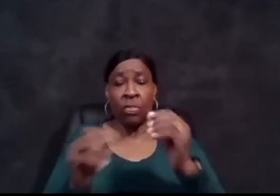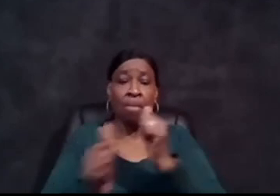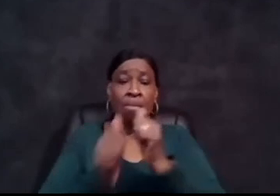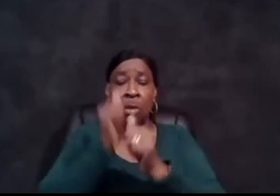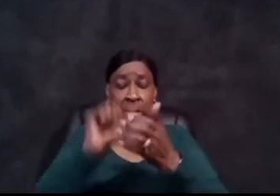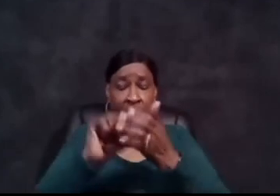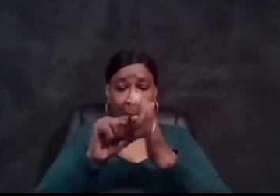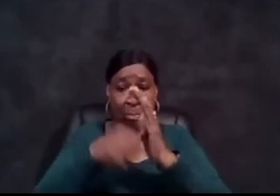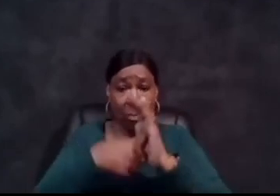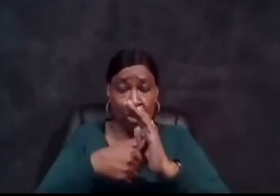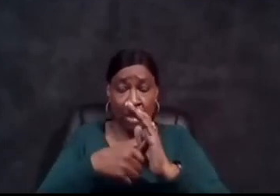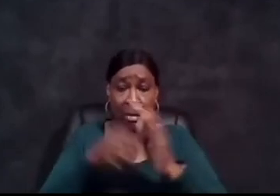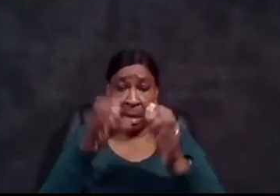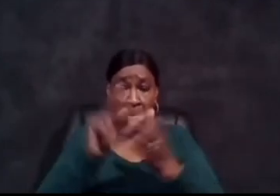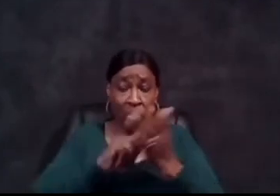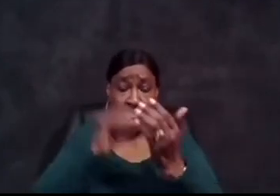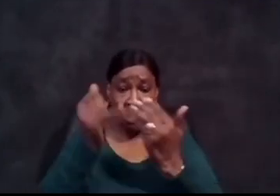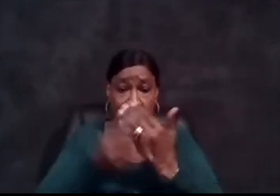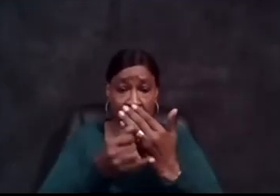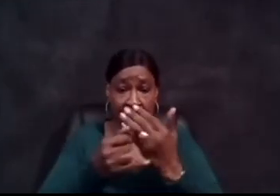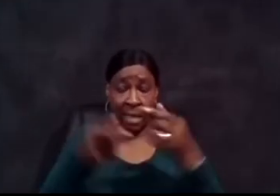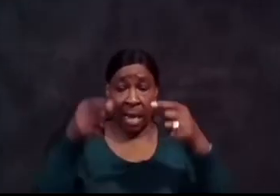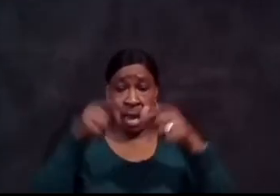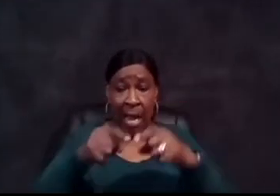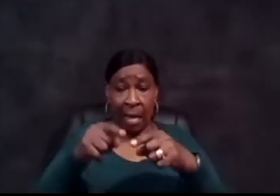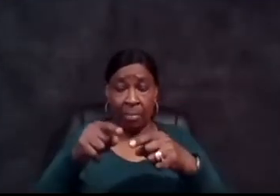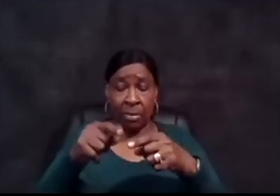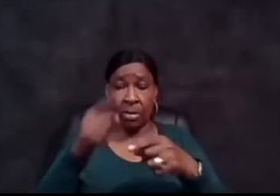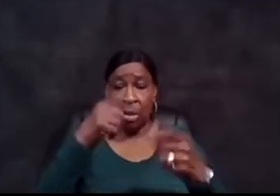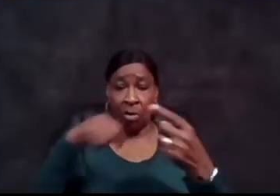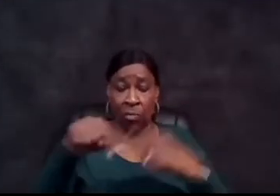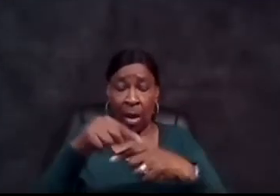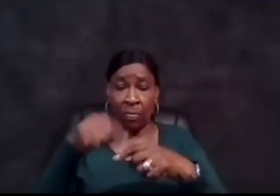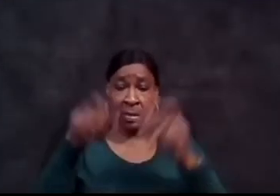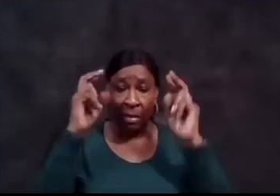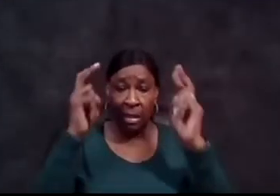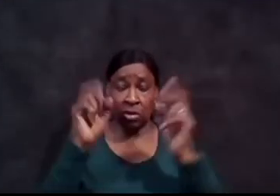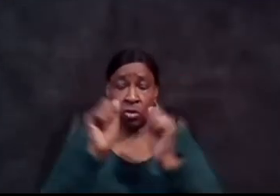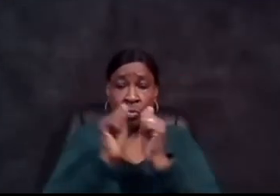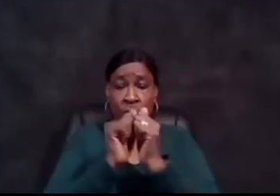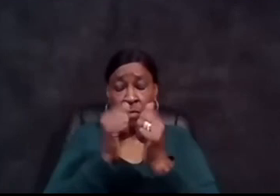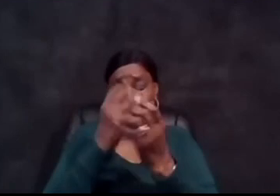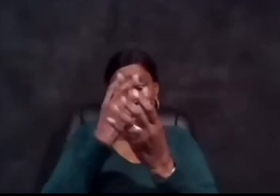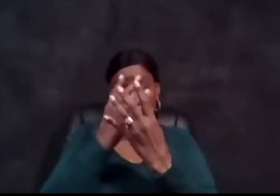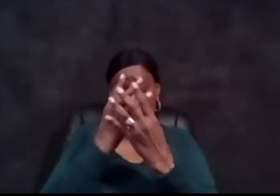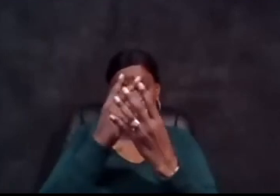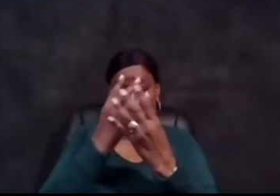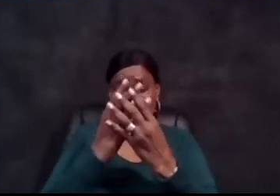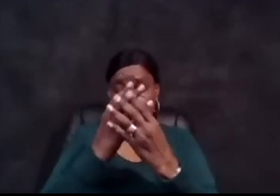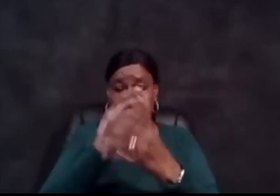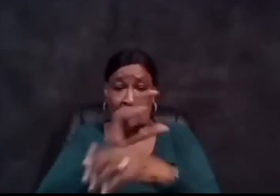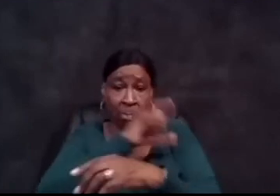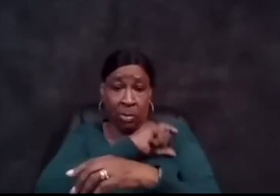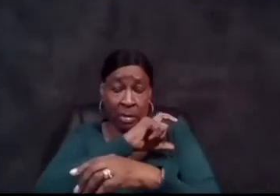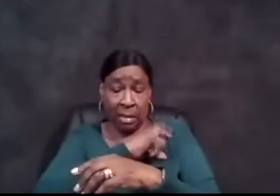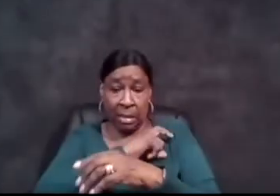with sort of these issues around policing, prisons, detention, deportation in mind?